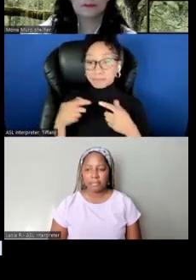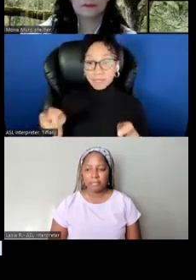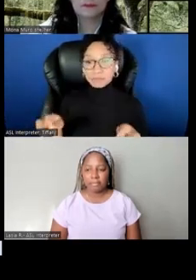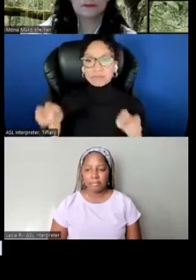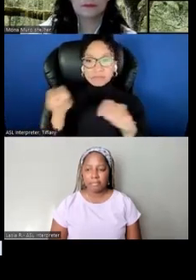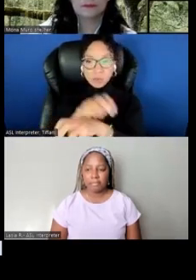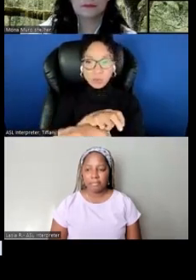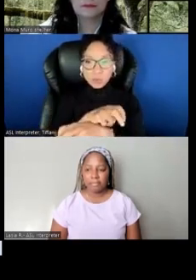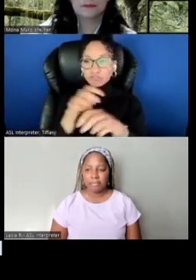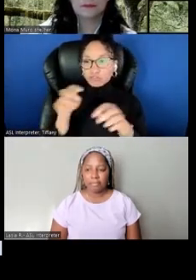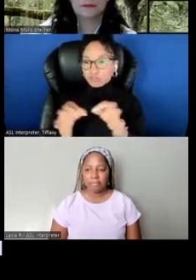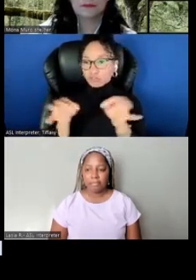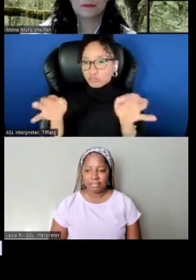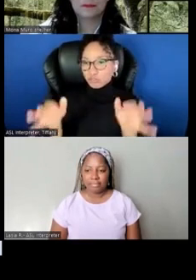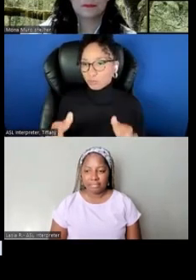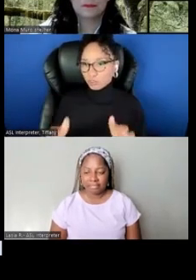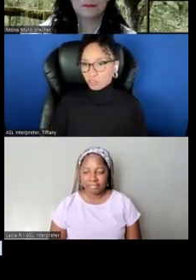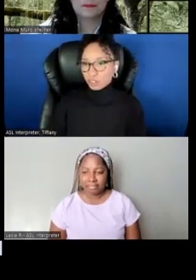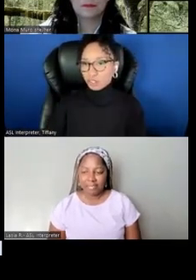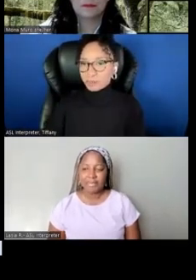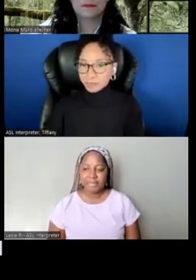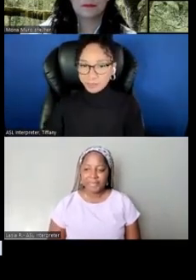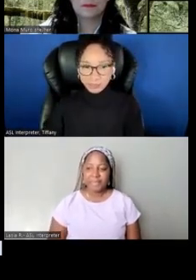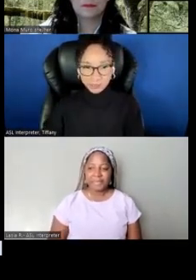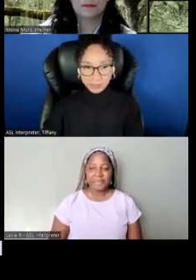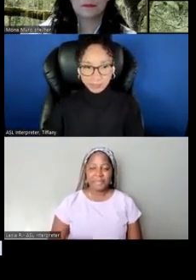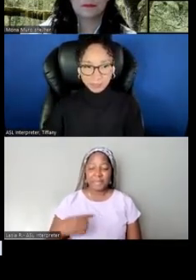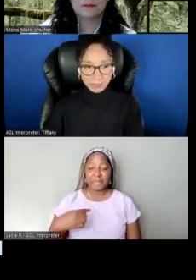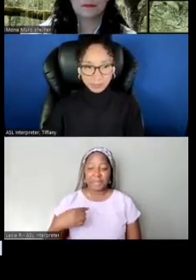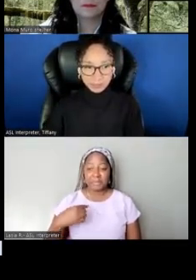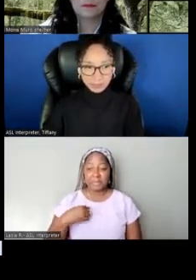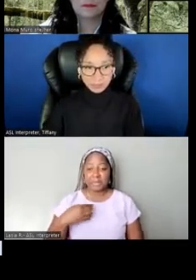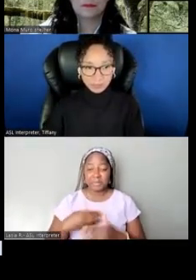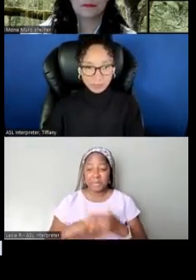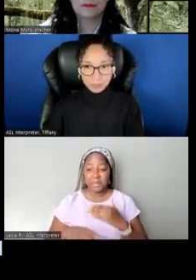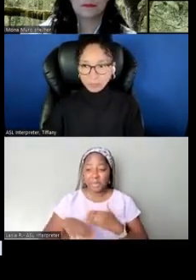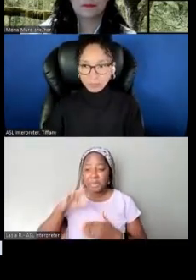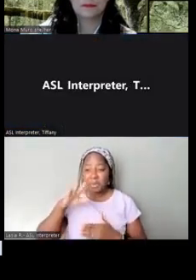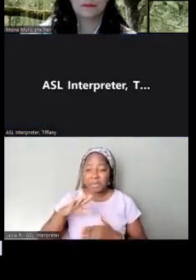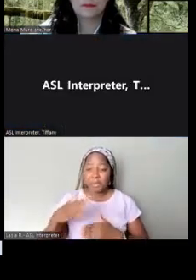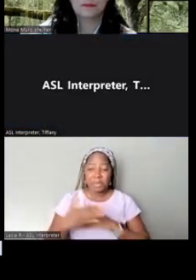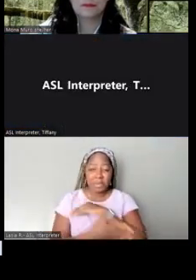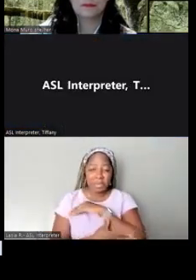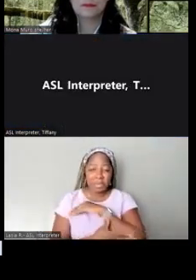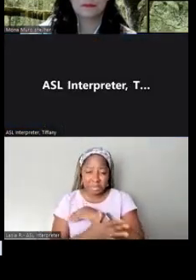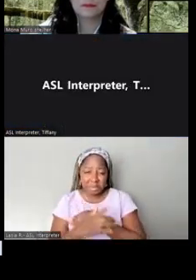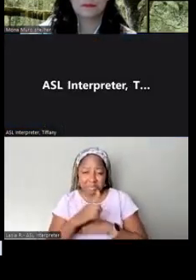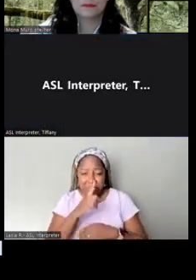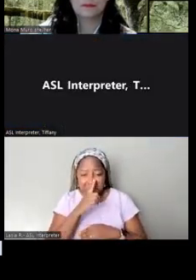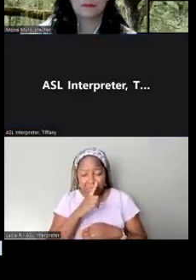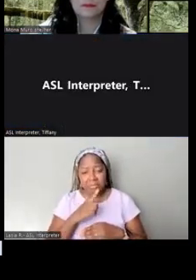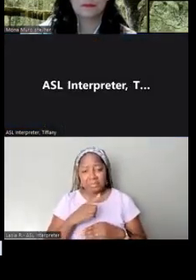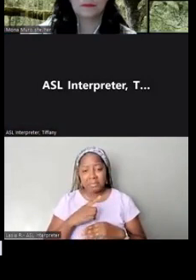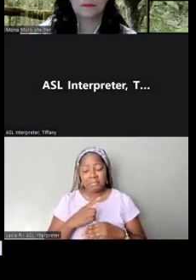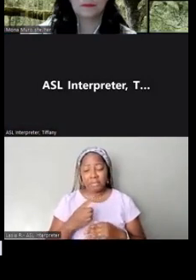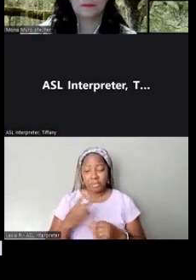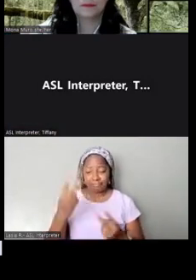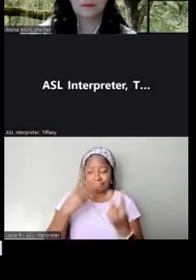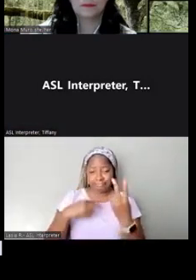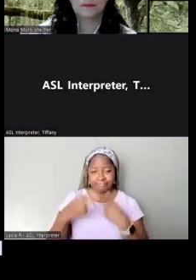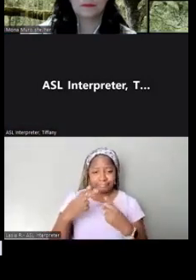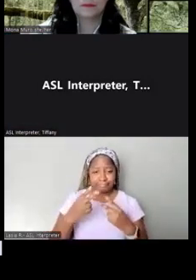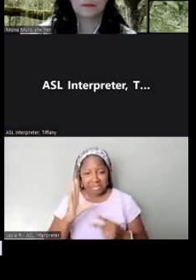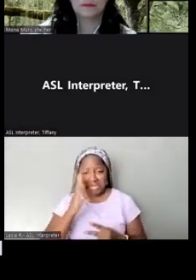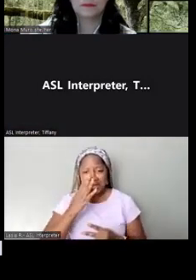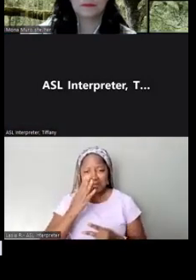not have an immigrant story to tell, and so I'm still learning in that space. I do not have a visible disability. I'm still learning in